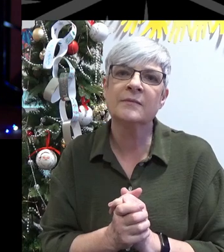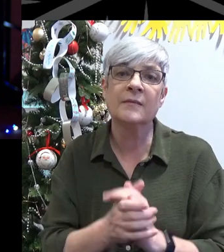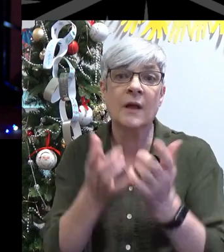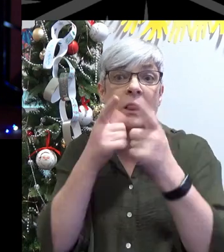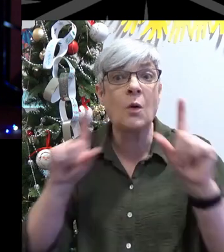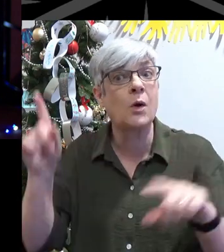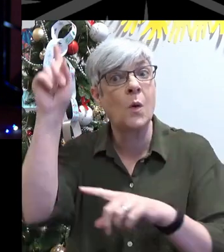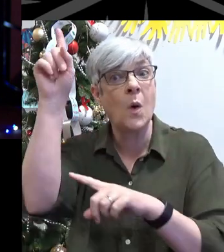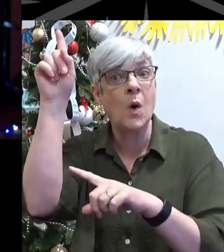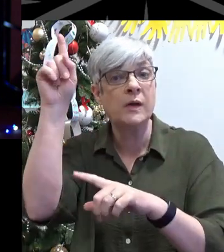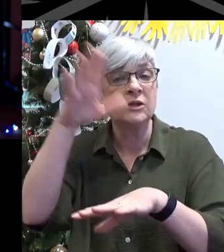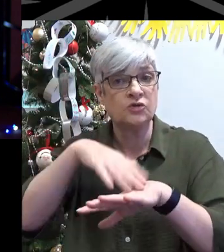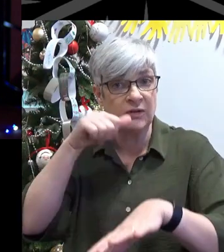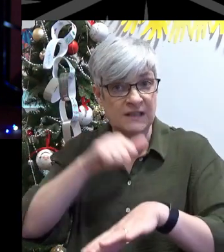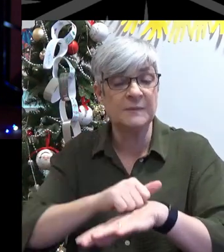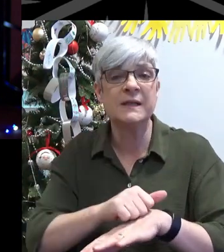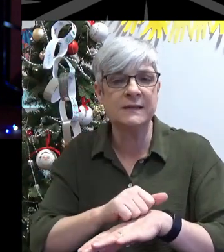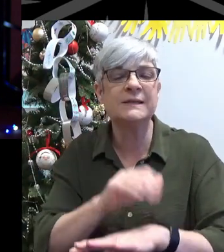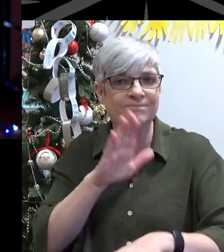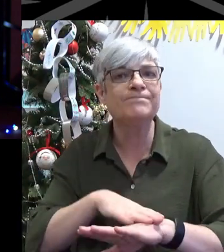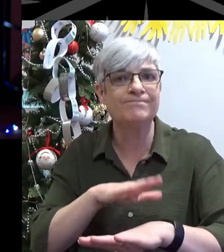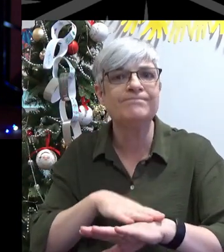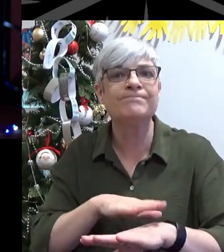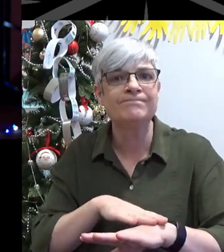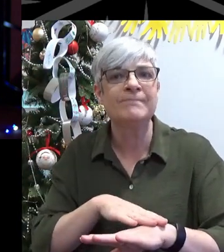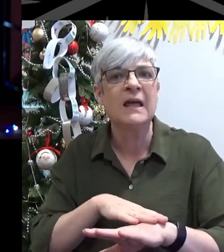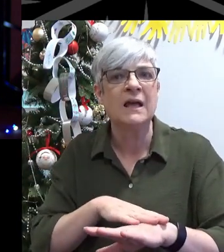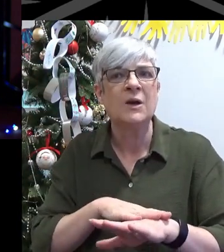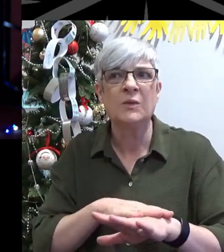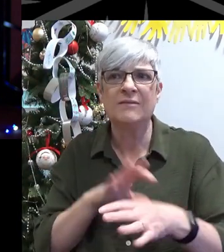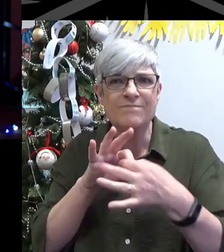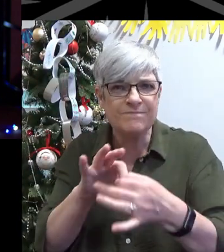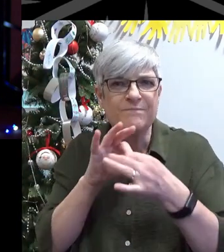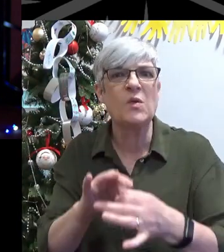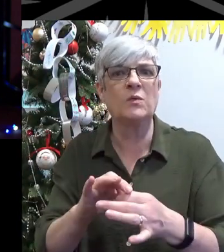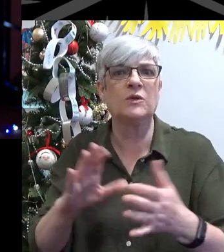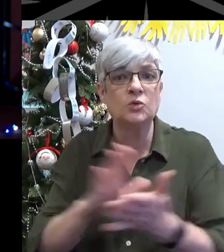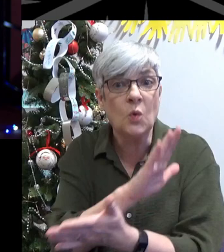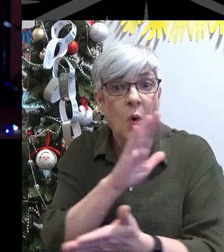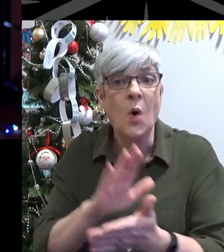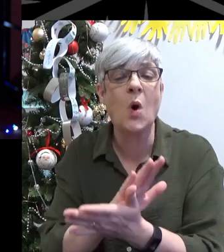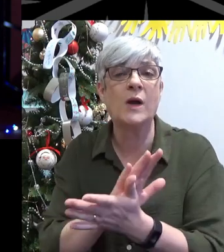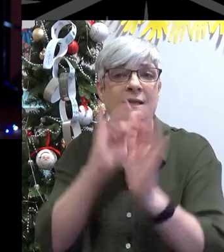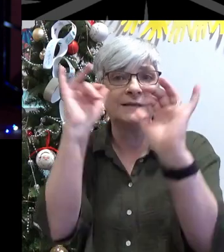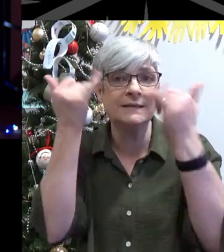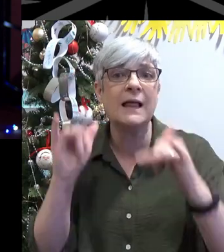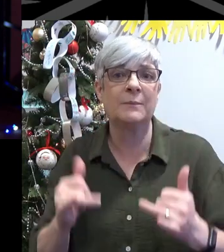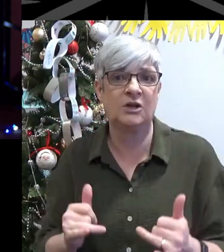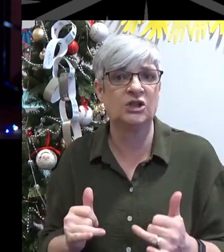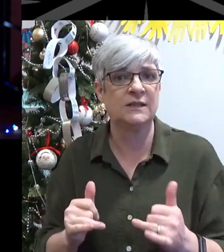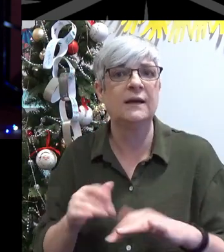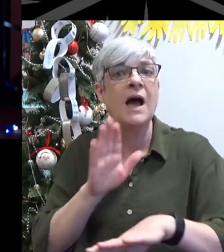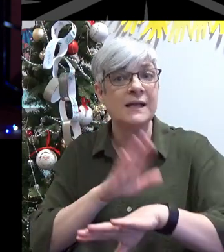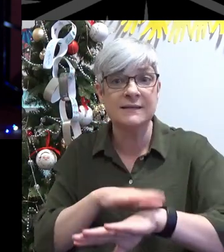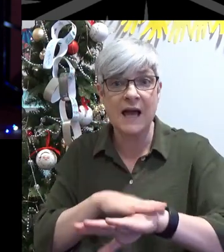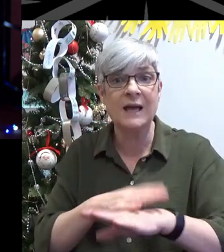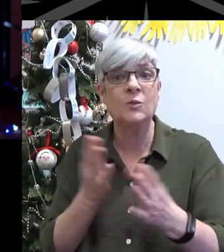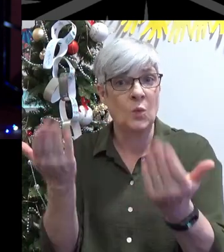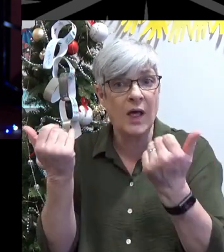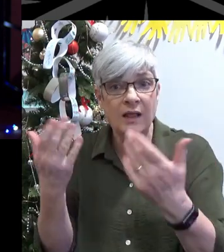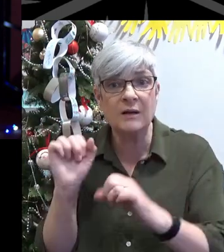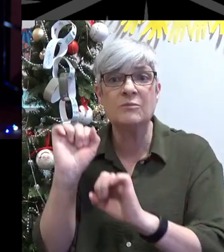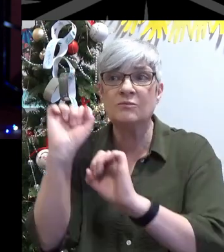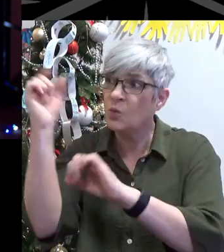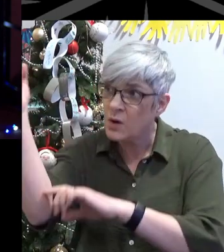Lord God, Christmas is a time that we associate with joy, with celebration. It's a time when we welcome your